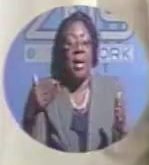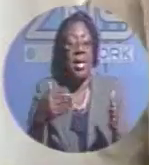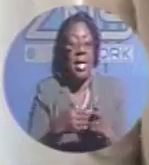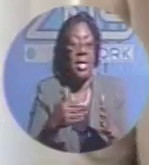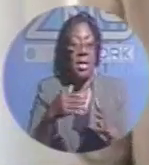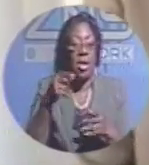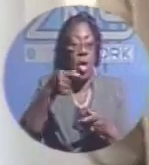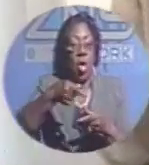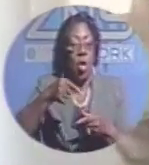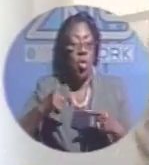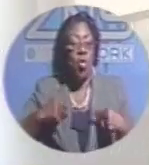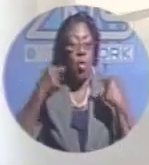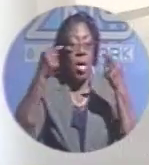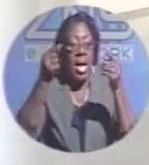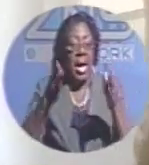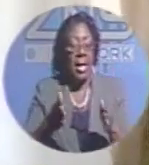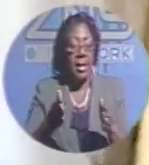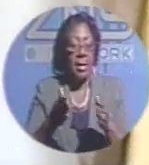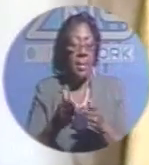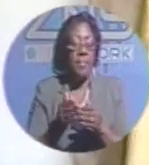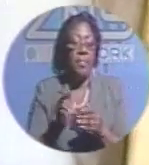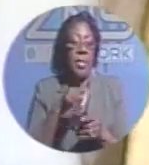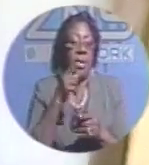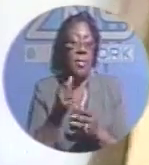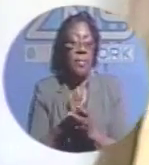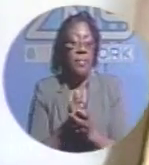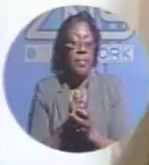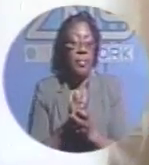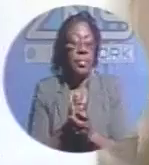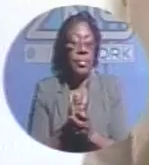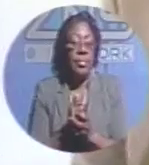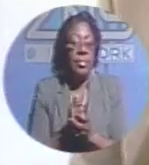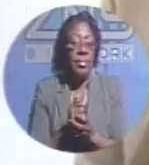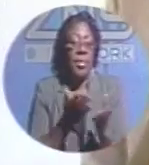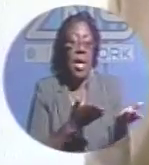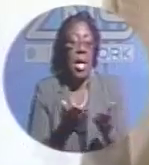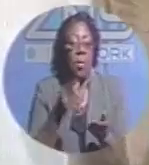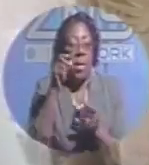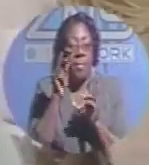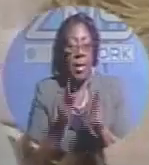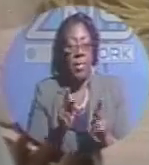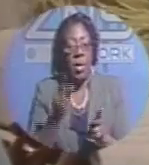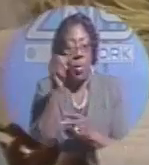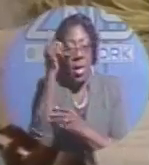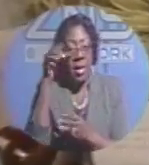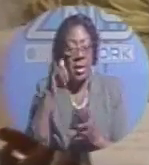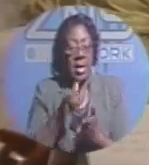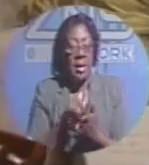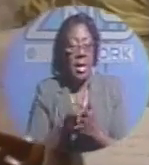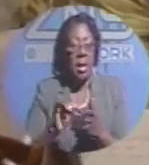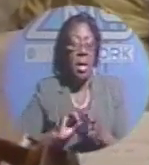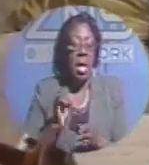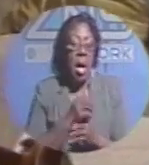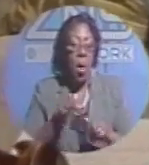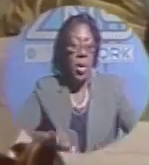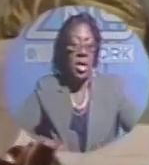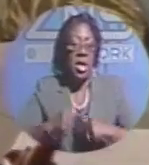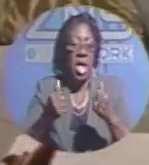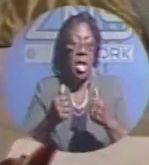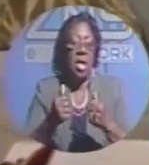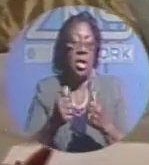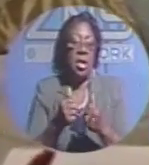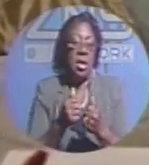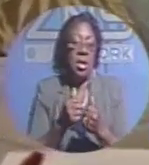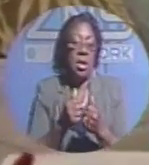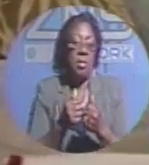Renardo calls it a mammoth accomplishment nonetheless. Yeah, I want people to understand that our challenge was such a